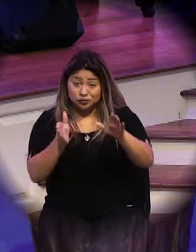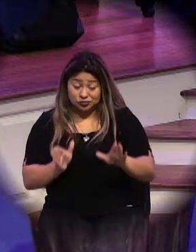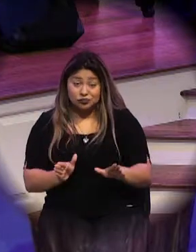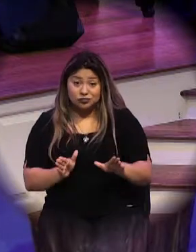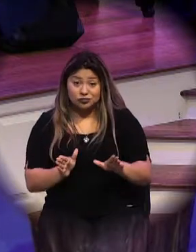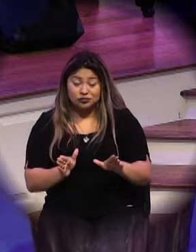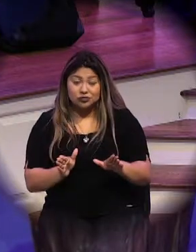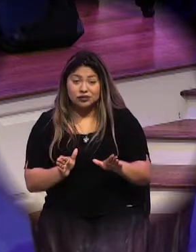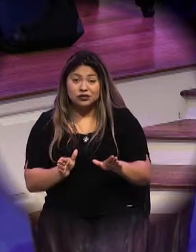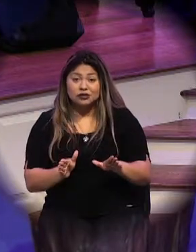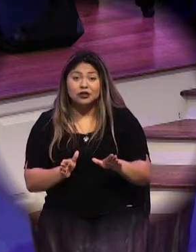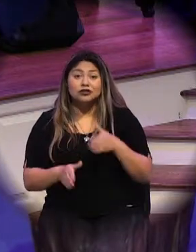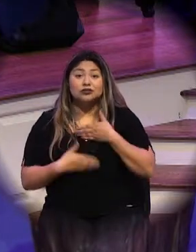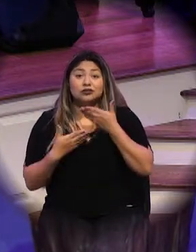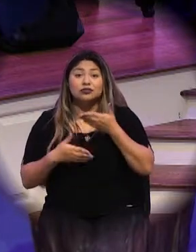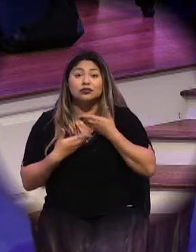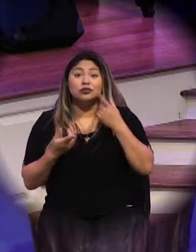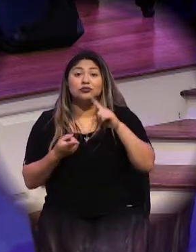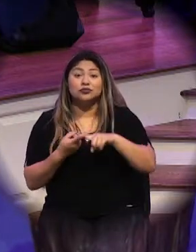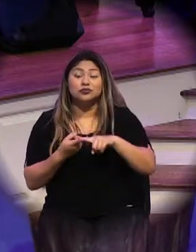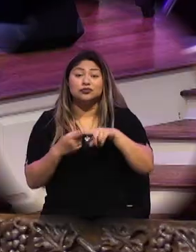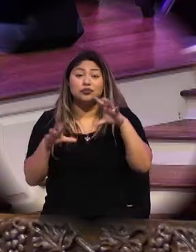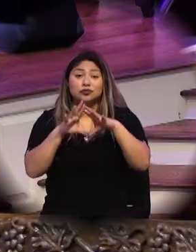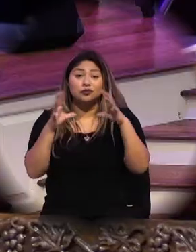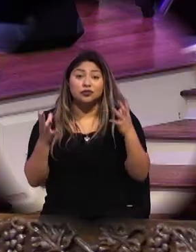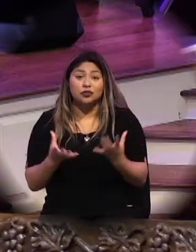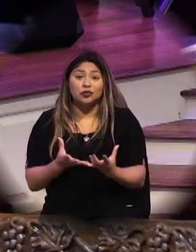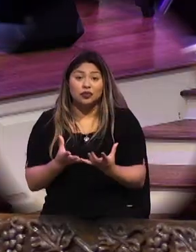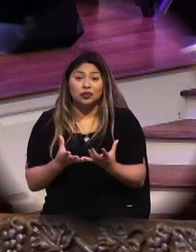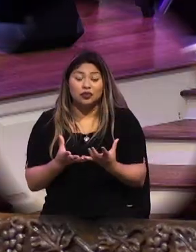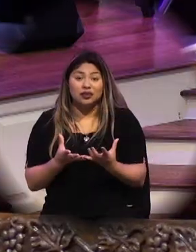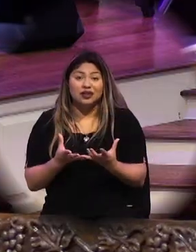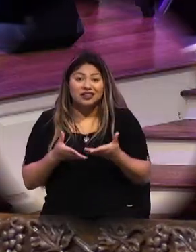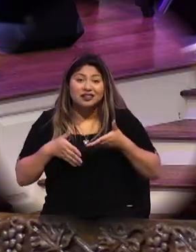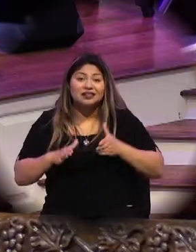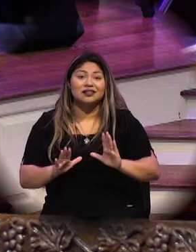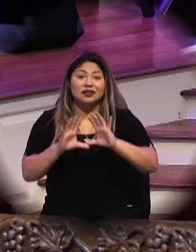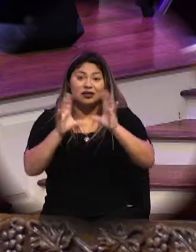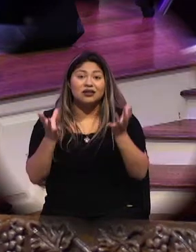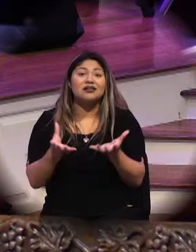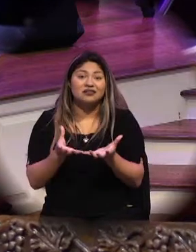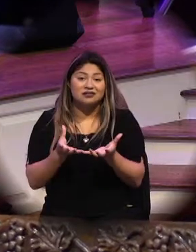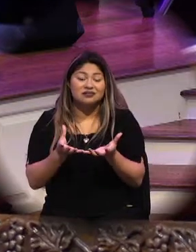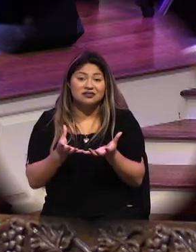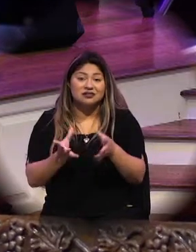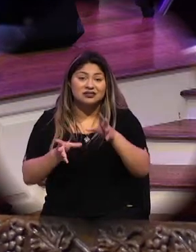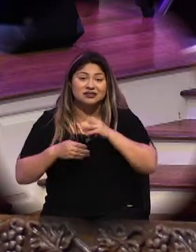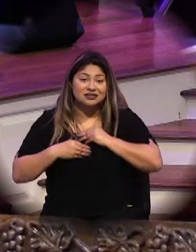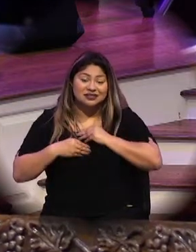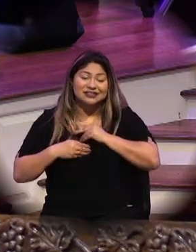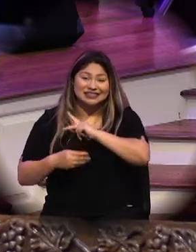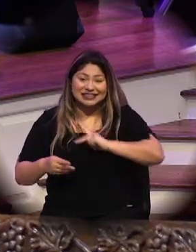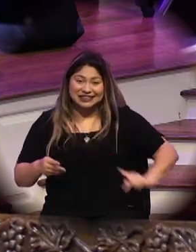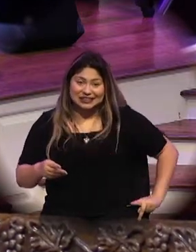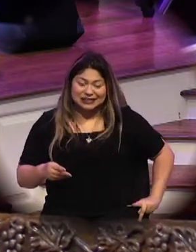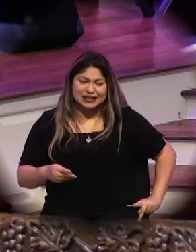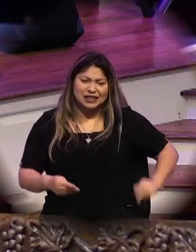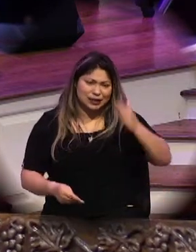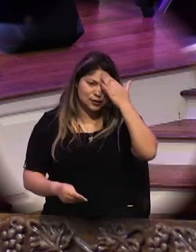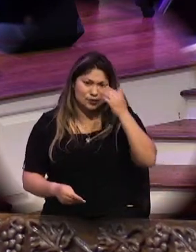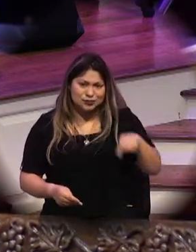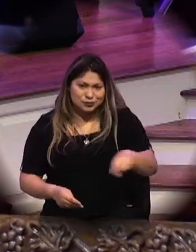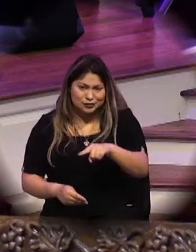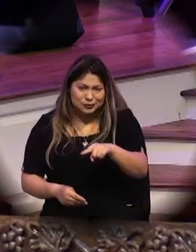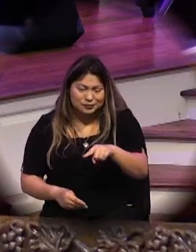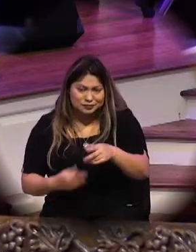earth receive her King. My guess is you know the rest. One of our greatest Christmas songs, Joy to